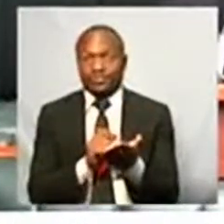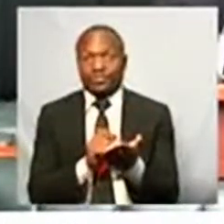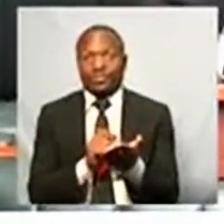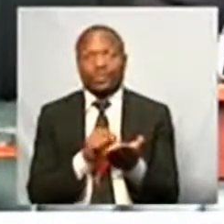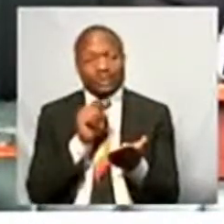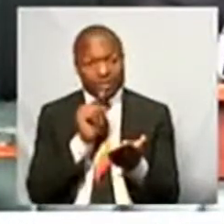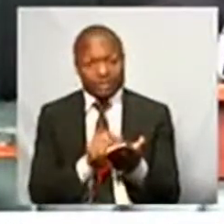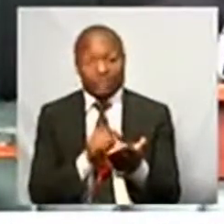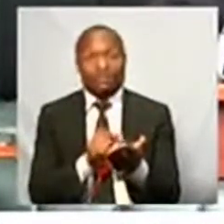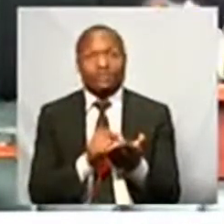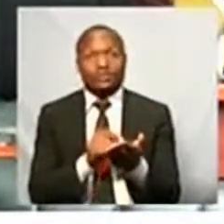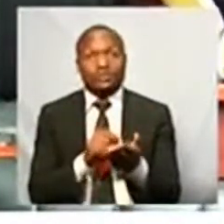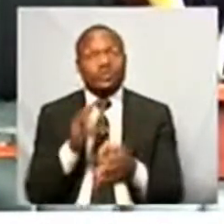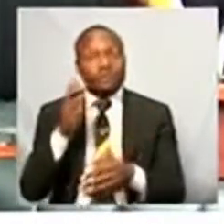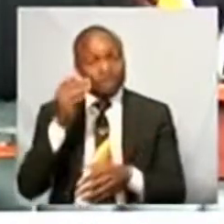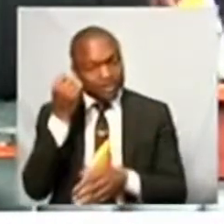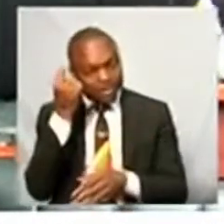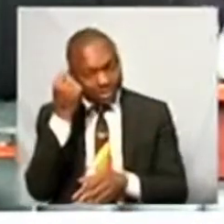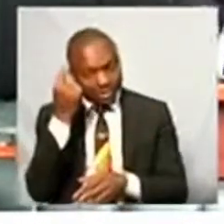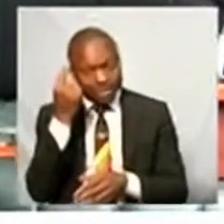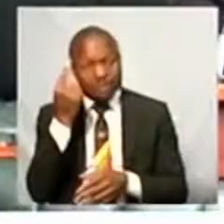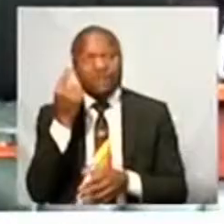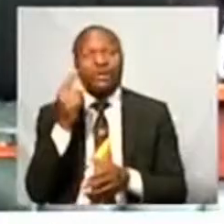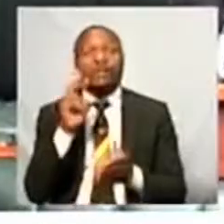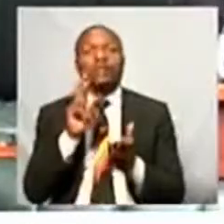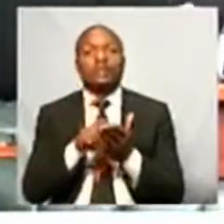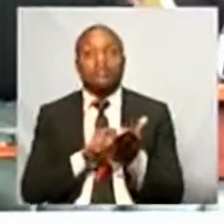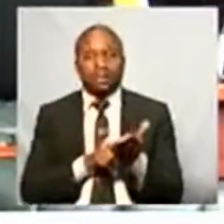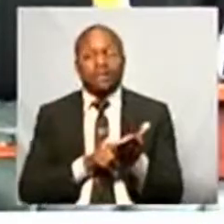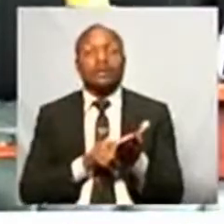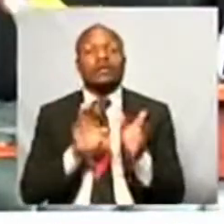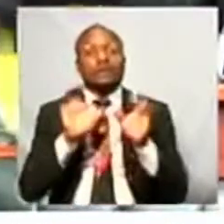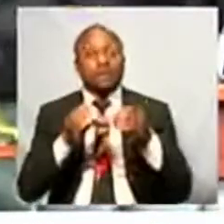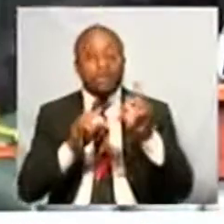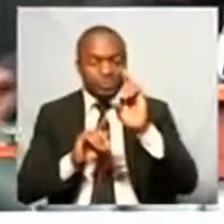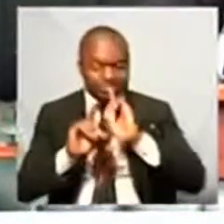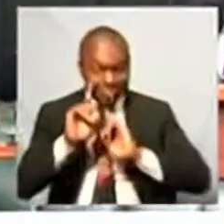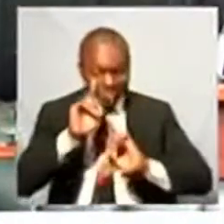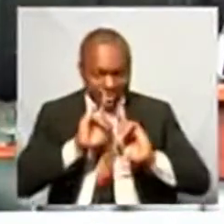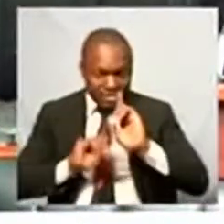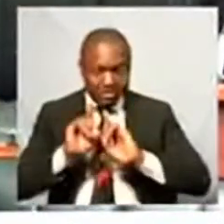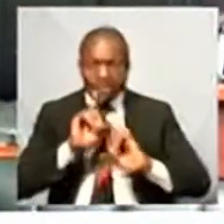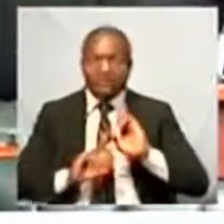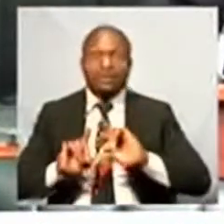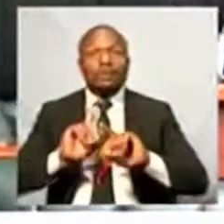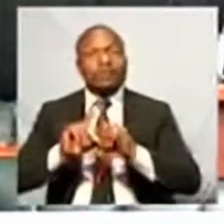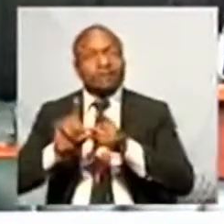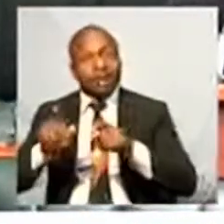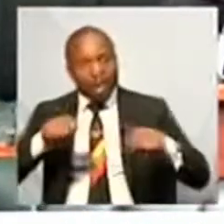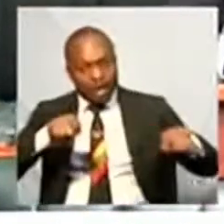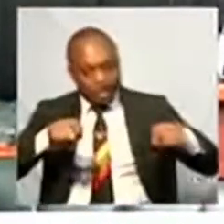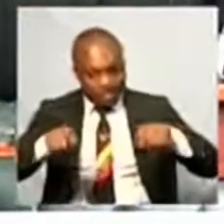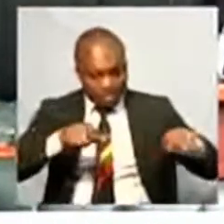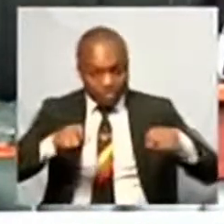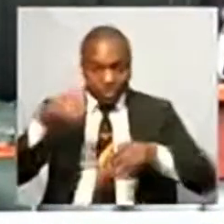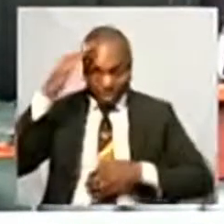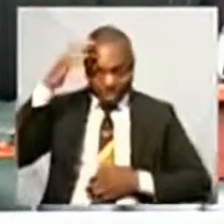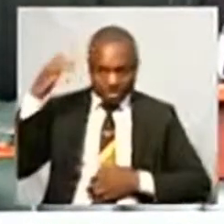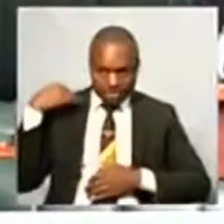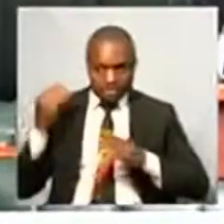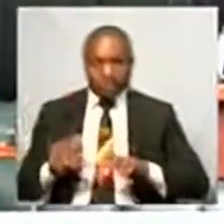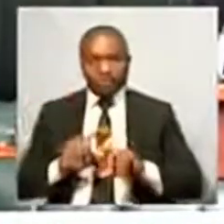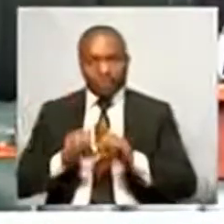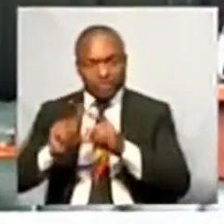cited in the audit report, the committee interacted with various controlling officers of the cited entities